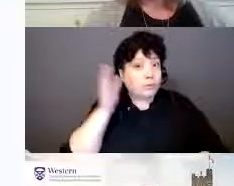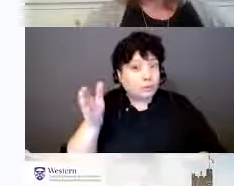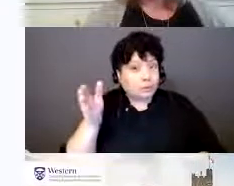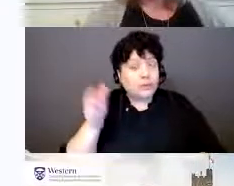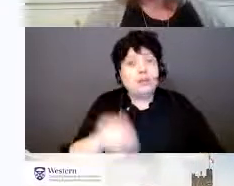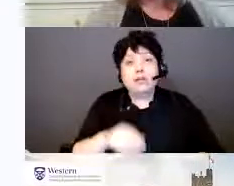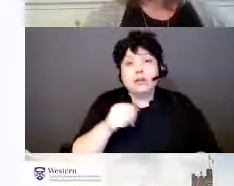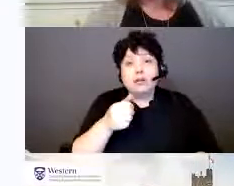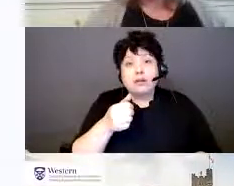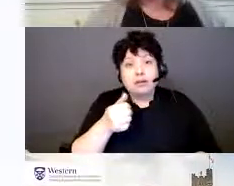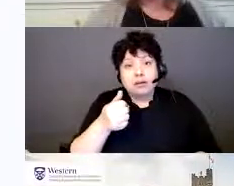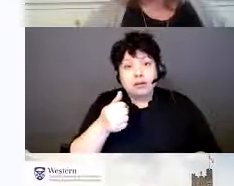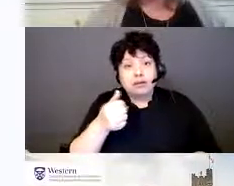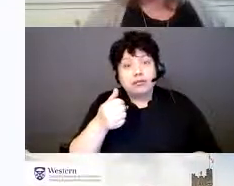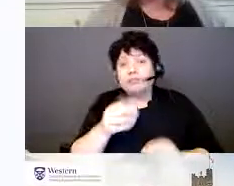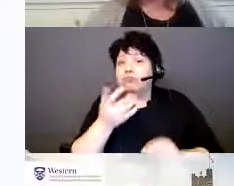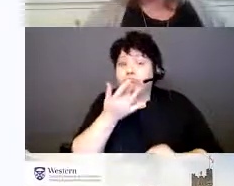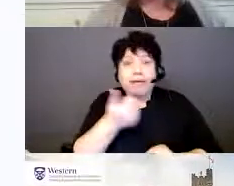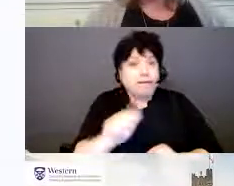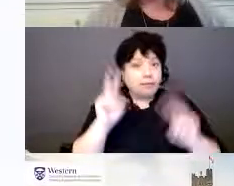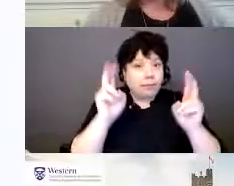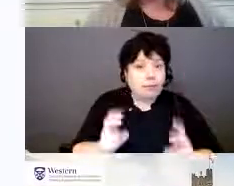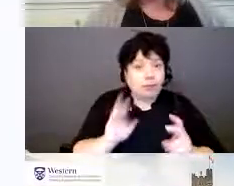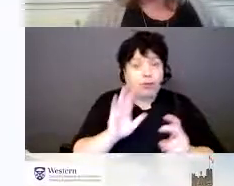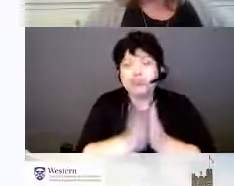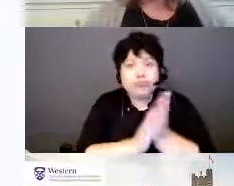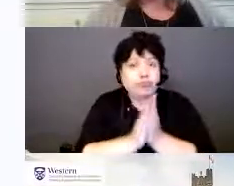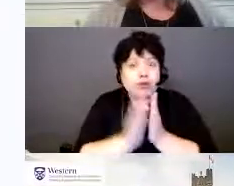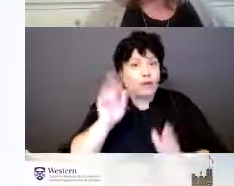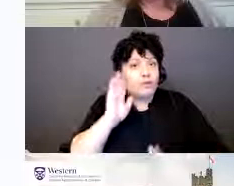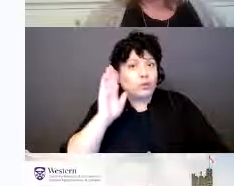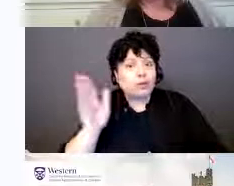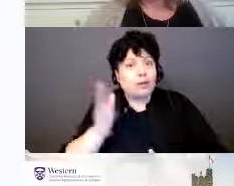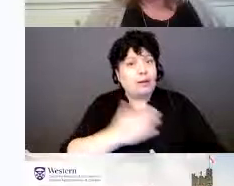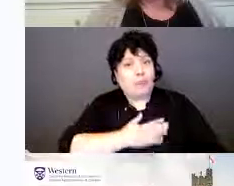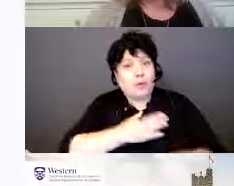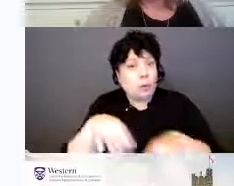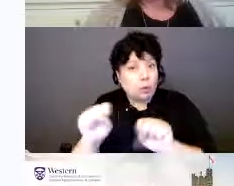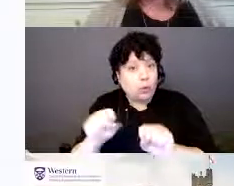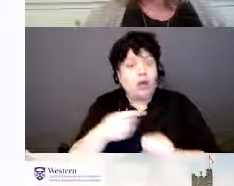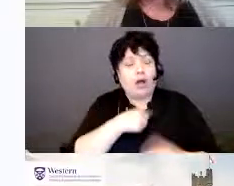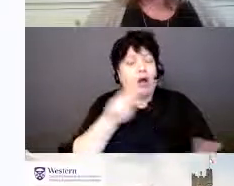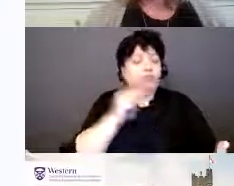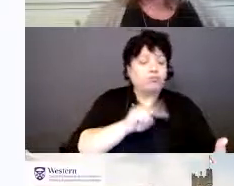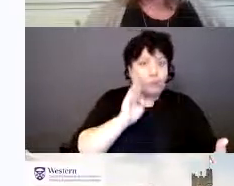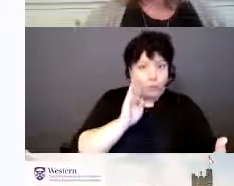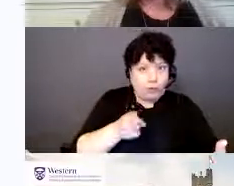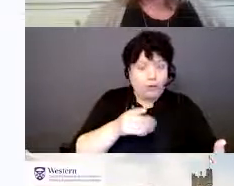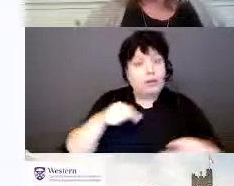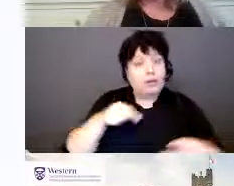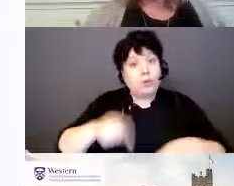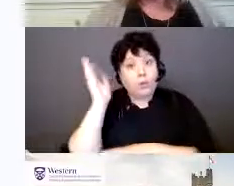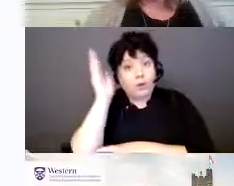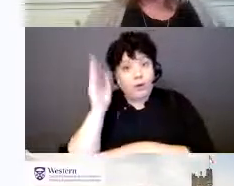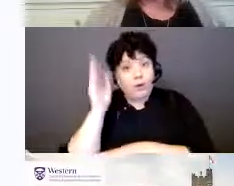disclose any future topics or ideas that you would like us to present in the future. It really does help us guide our webinars to make sure that they're meeting